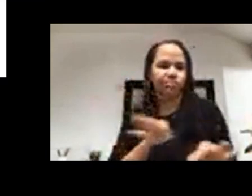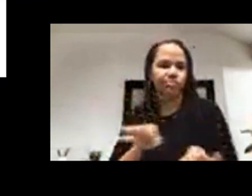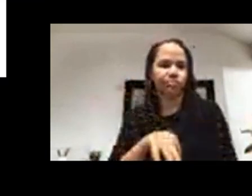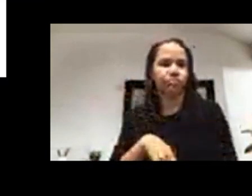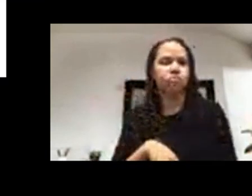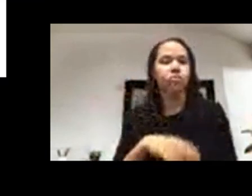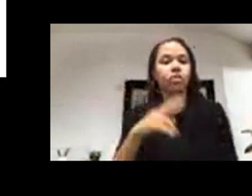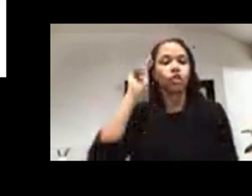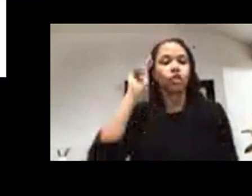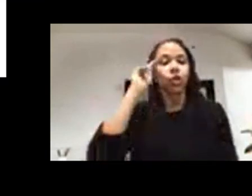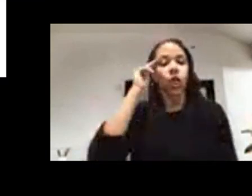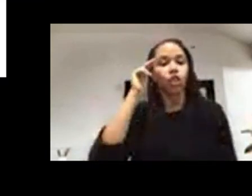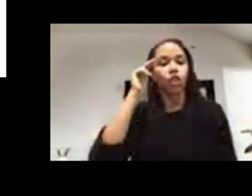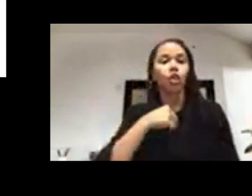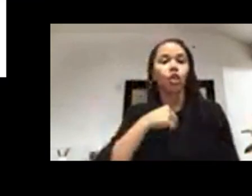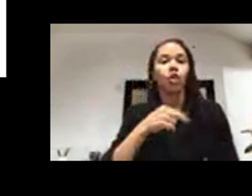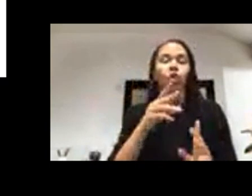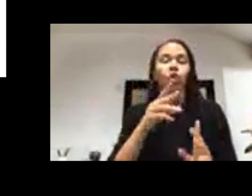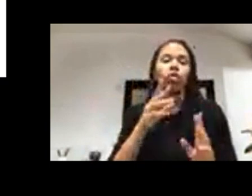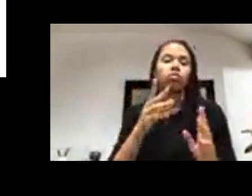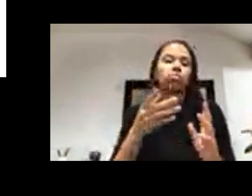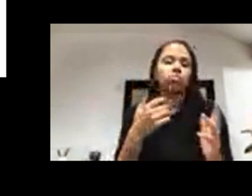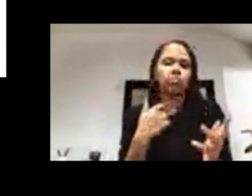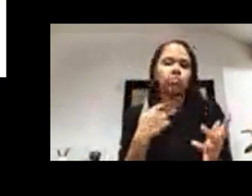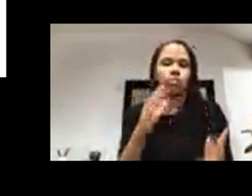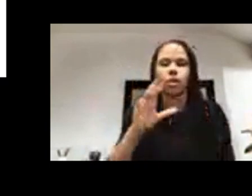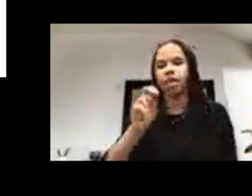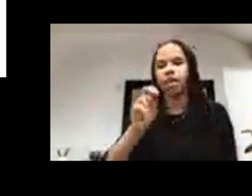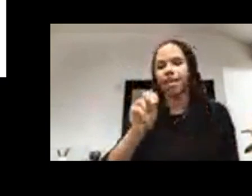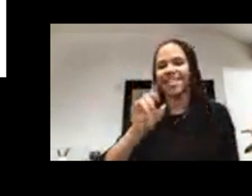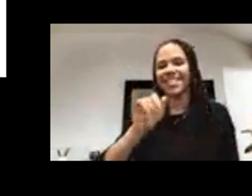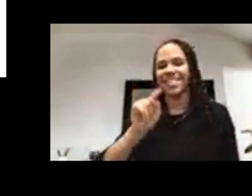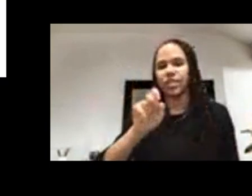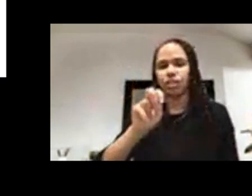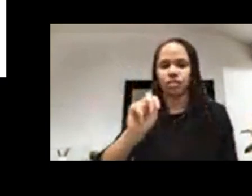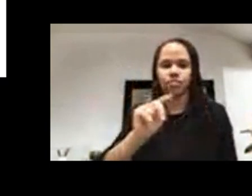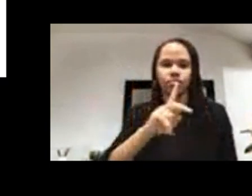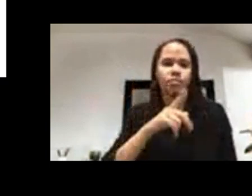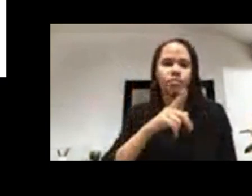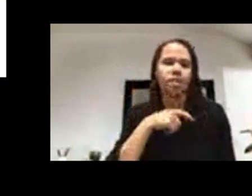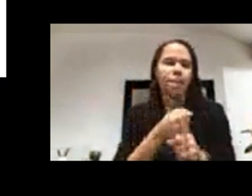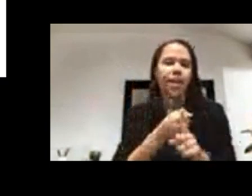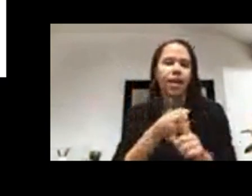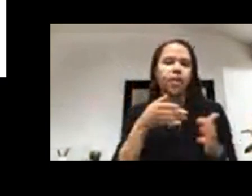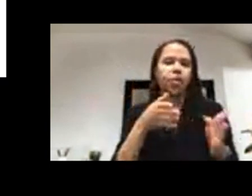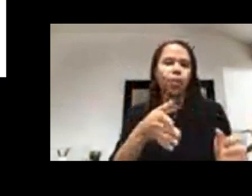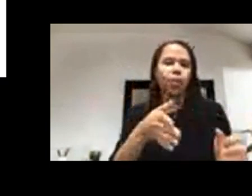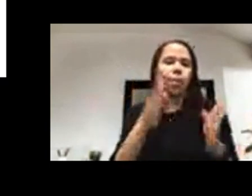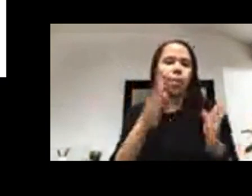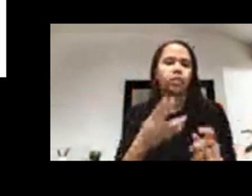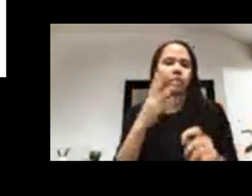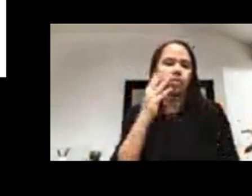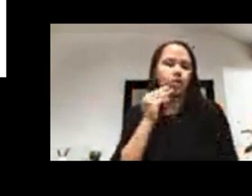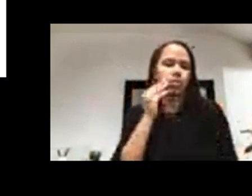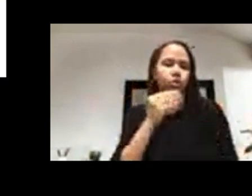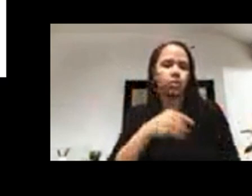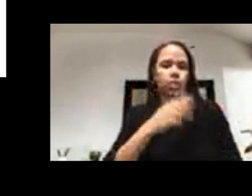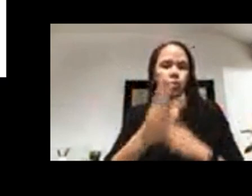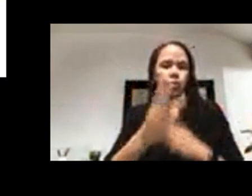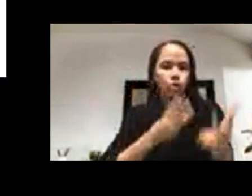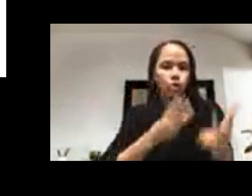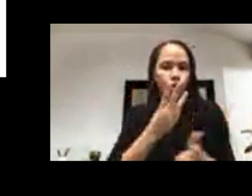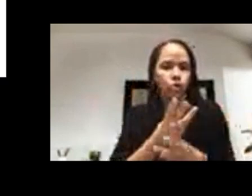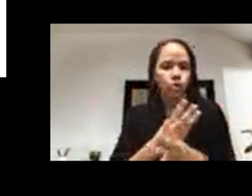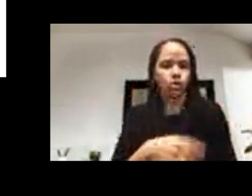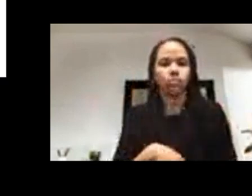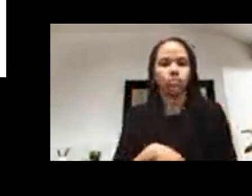There are a lot of differences that are from non-autistic people or neurotypical people in social interaction, verbal and